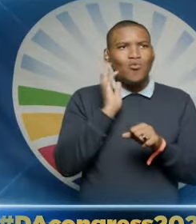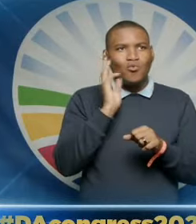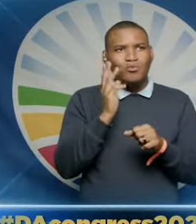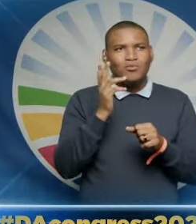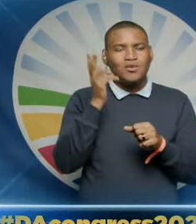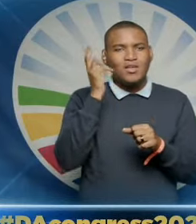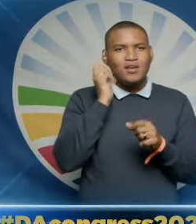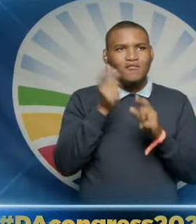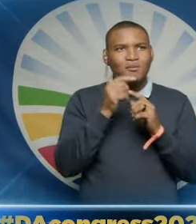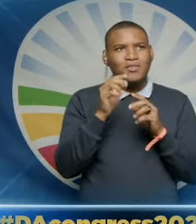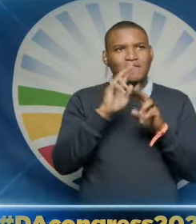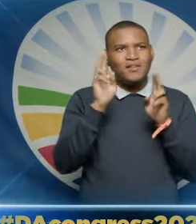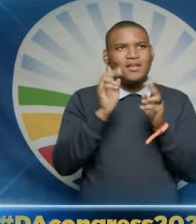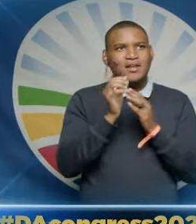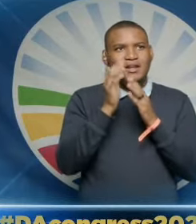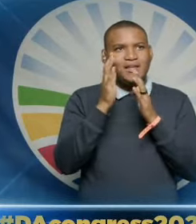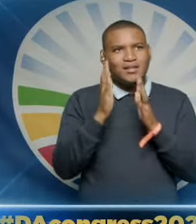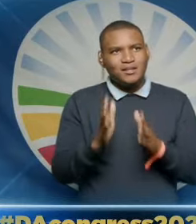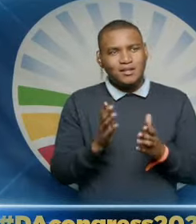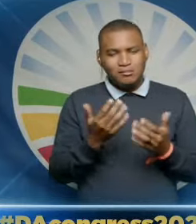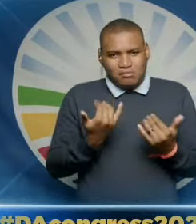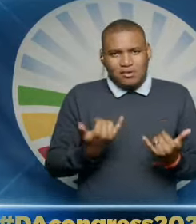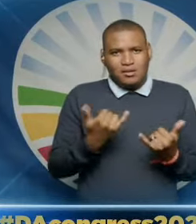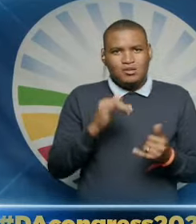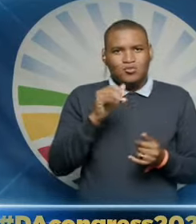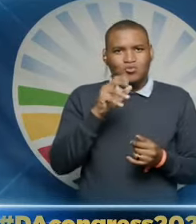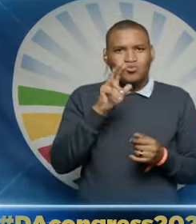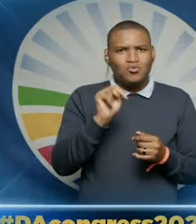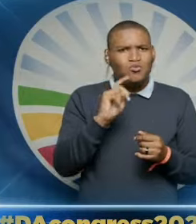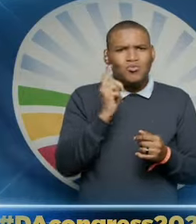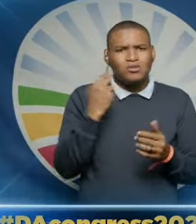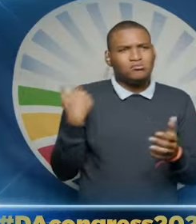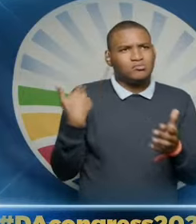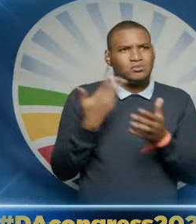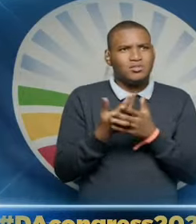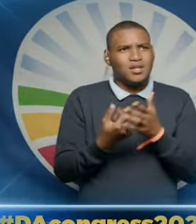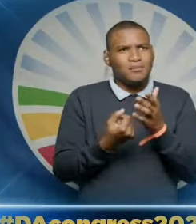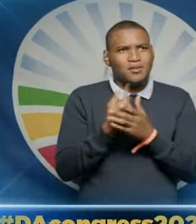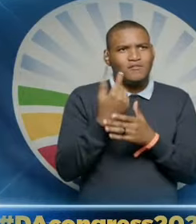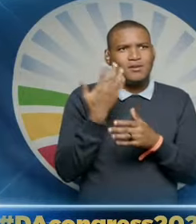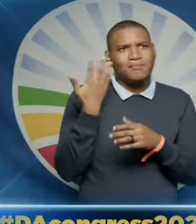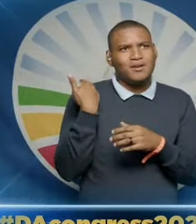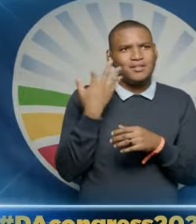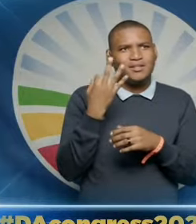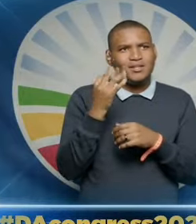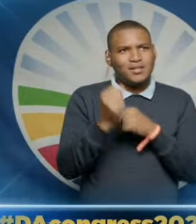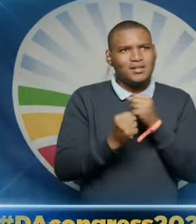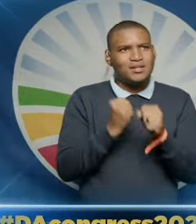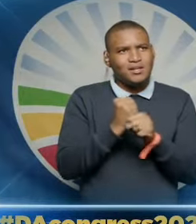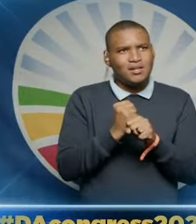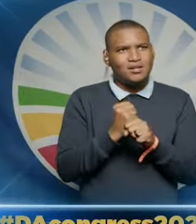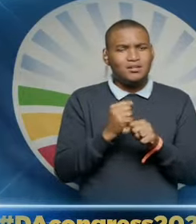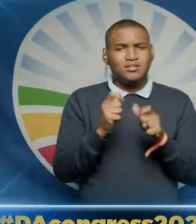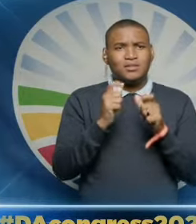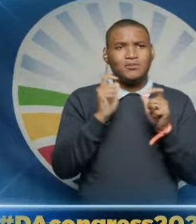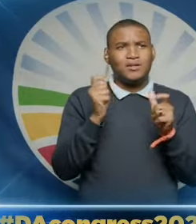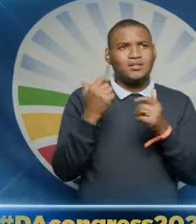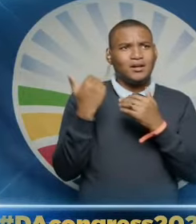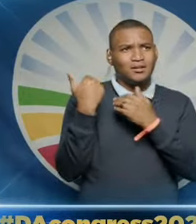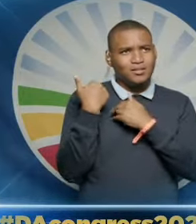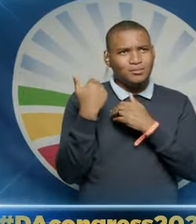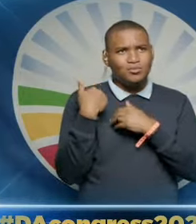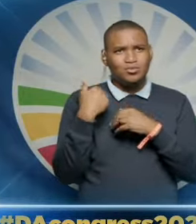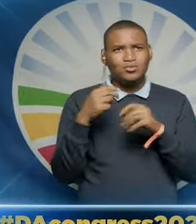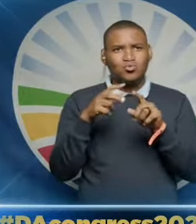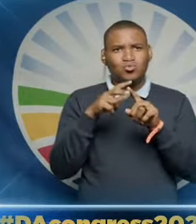the federal leader incumbent on what has been happening over the past 3 years. It's a great accountability